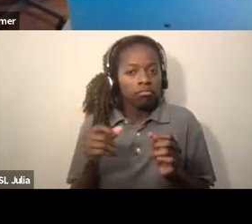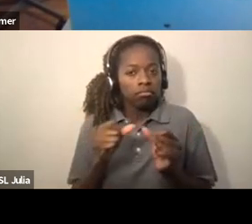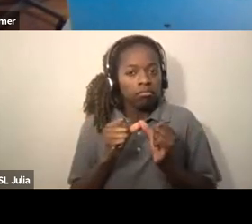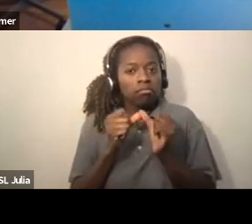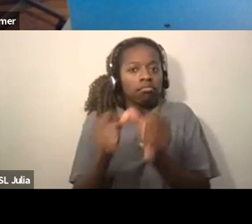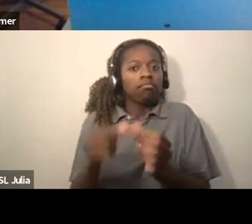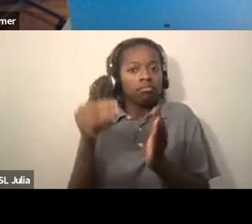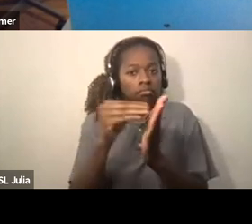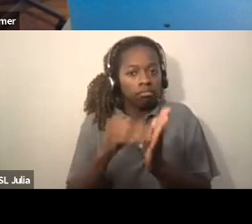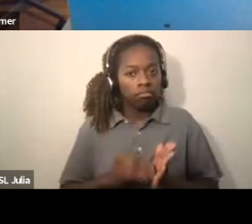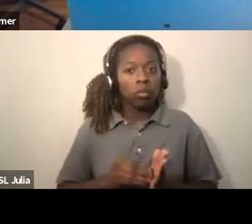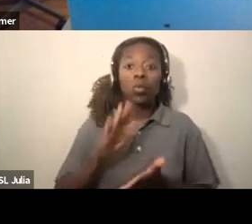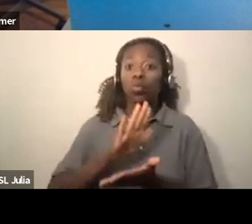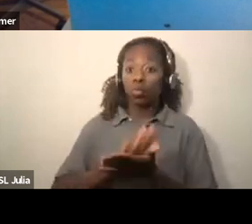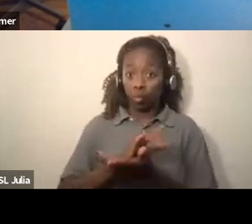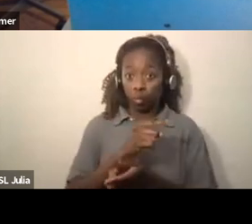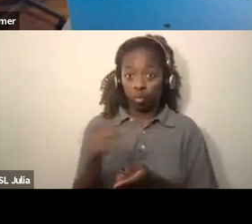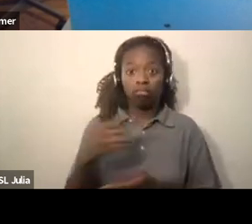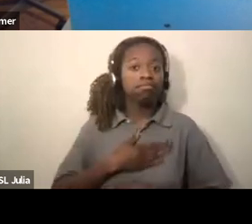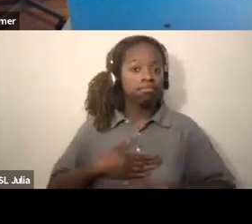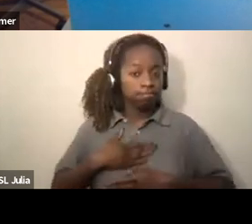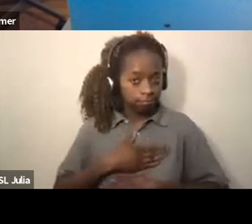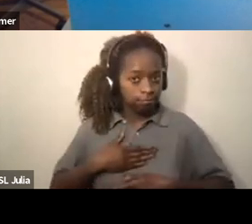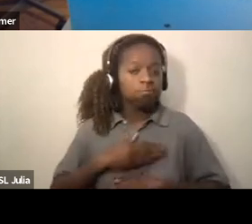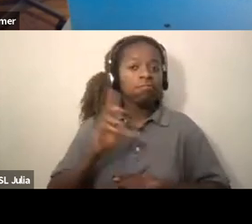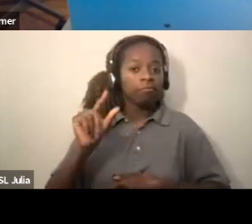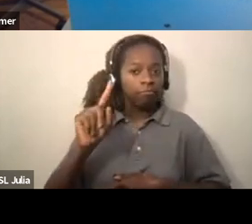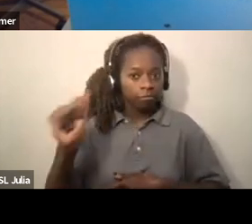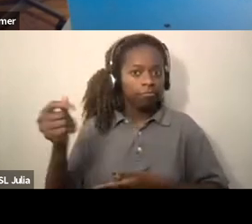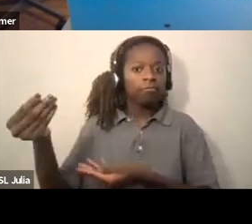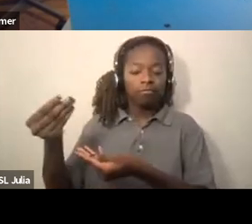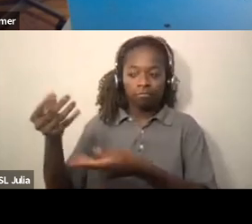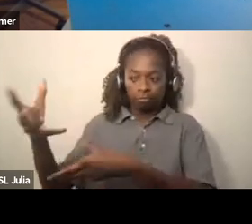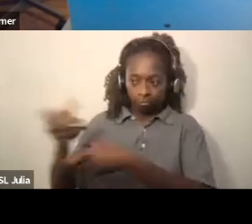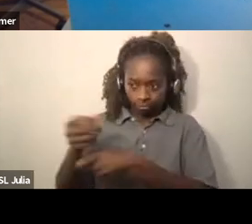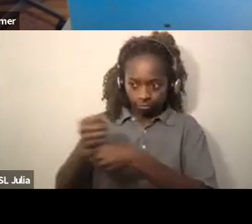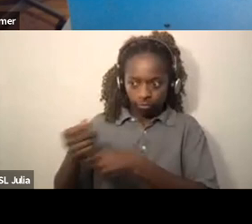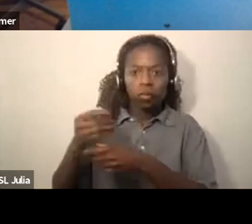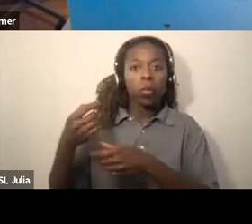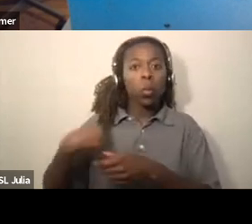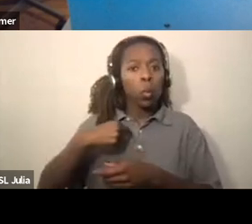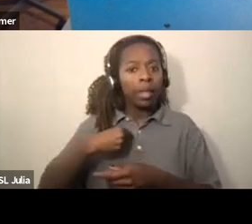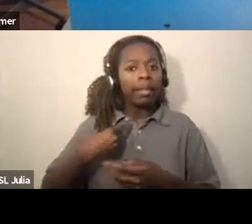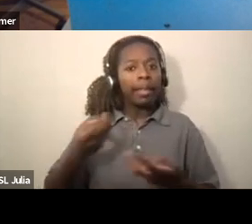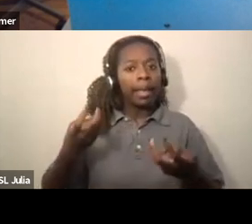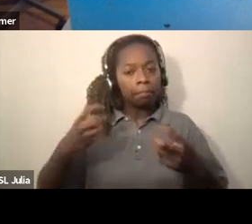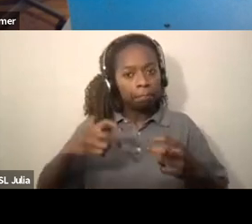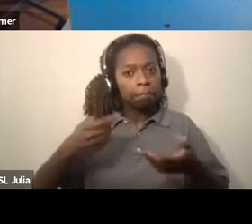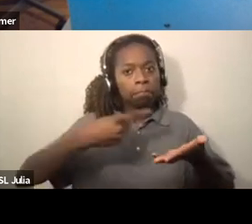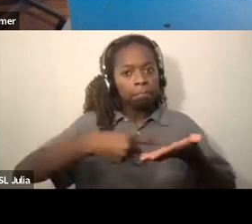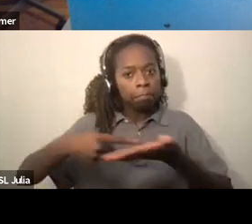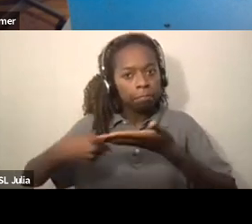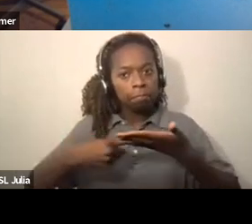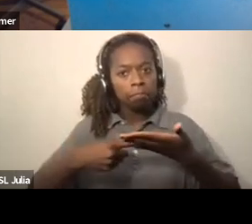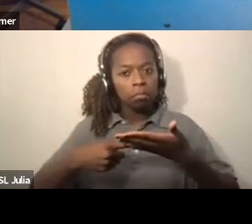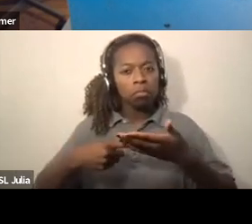and the schools appreciate that because we bring data to them and they have access to it and we spend time reviewing it with them and we looked at how to